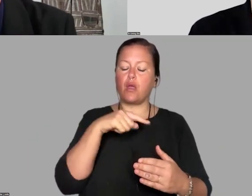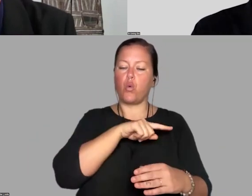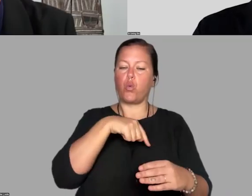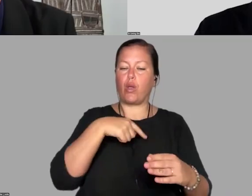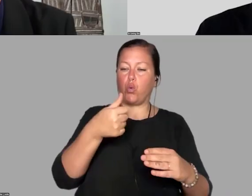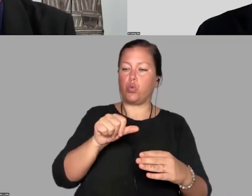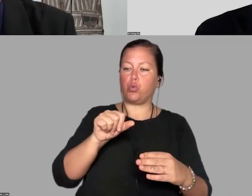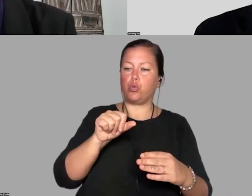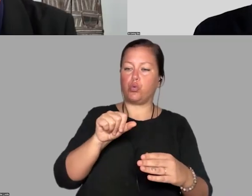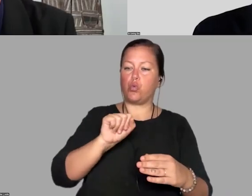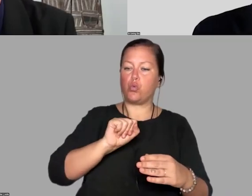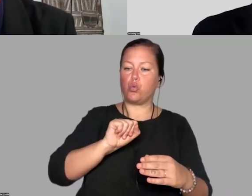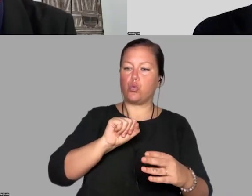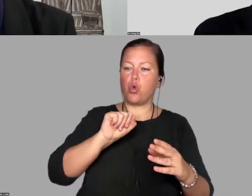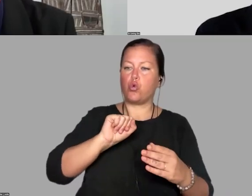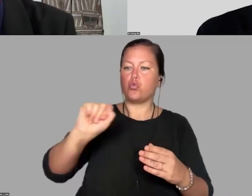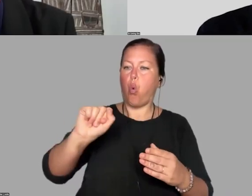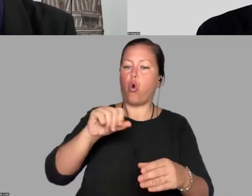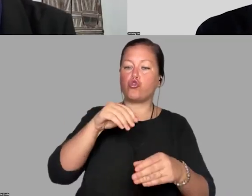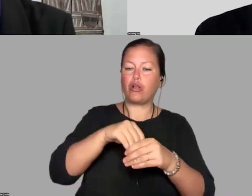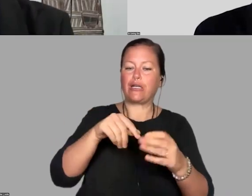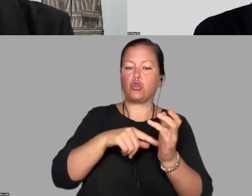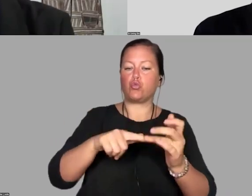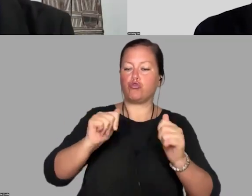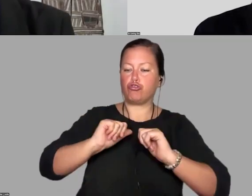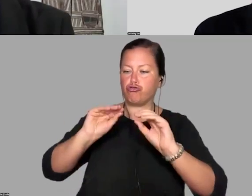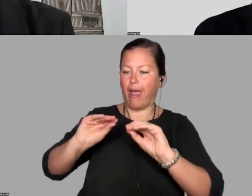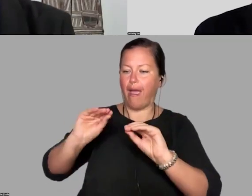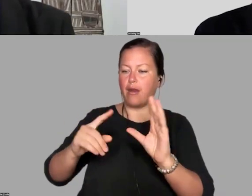your content to train AI